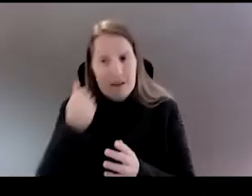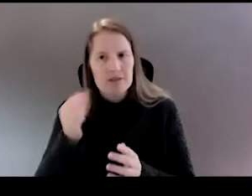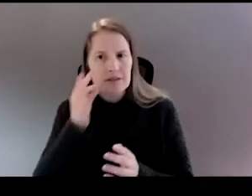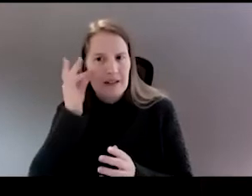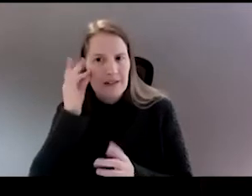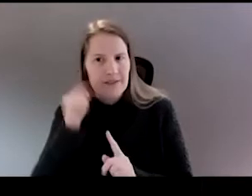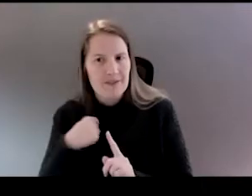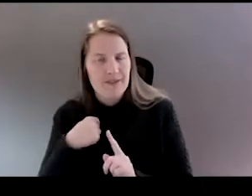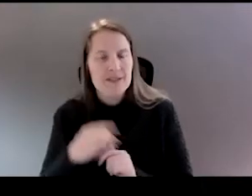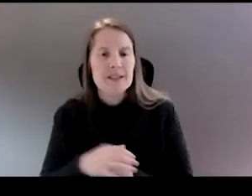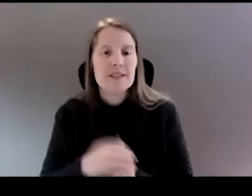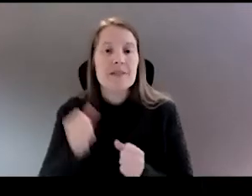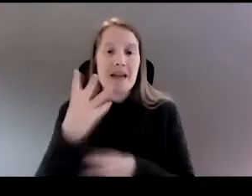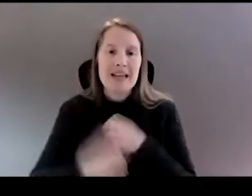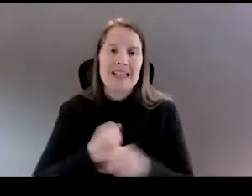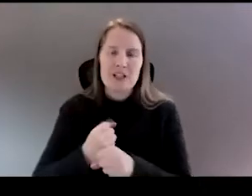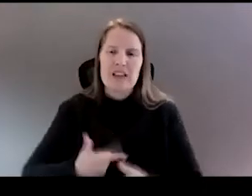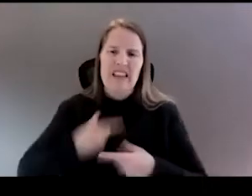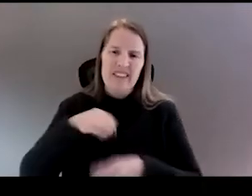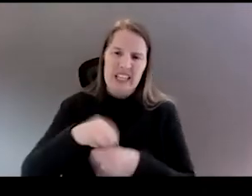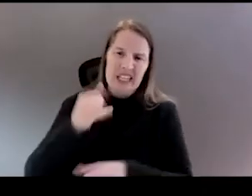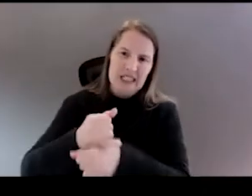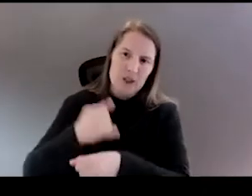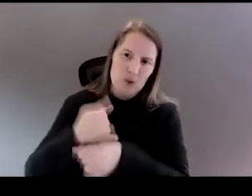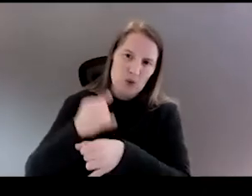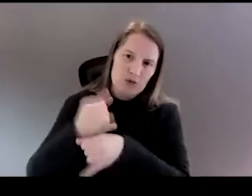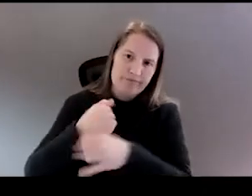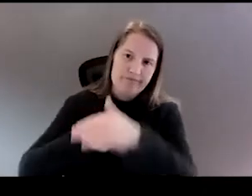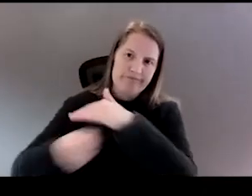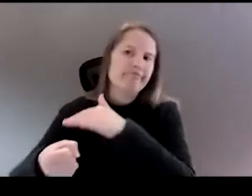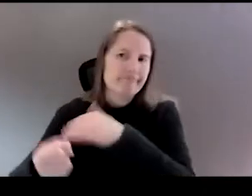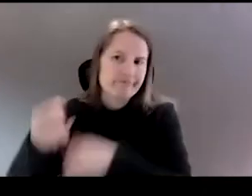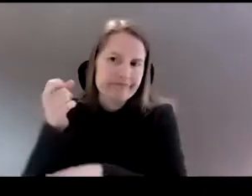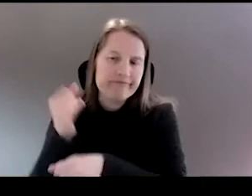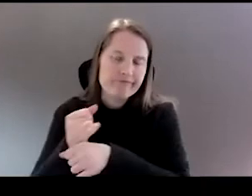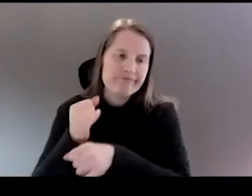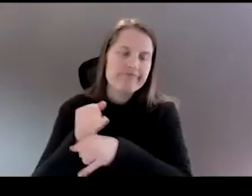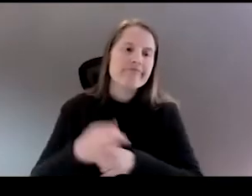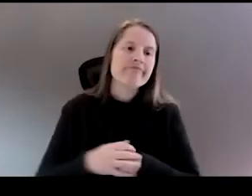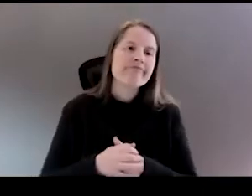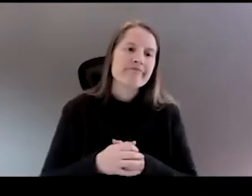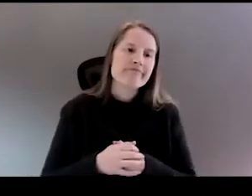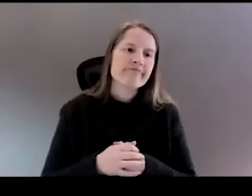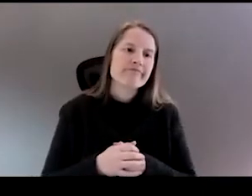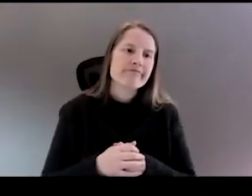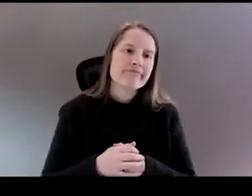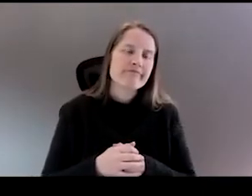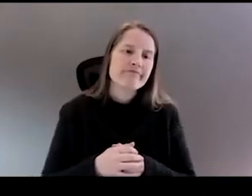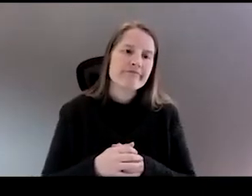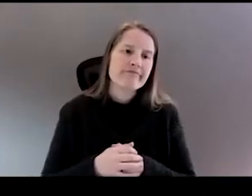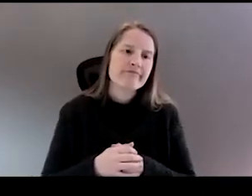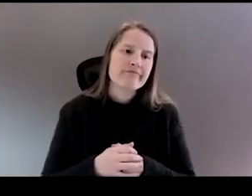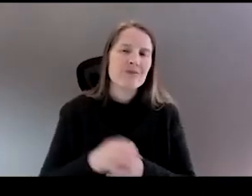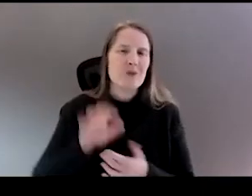in an institution, and so that for me was kind of my understanding